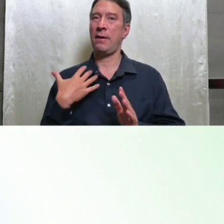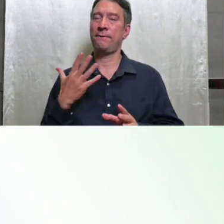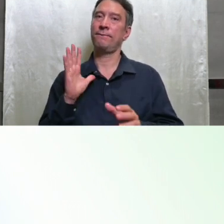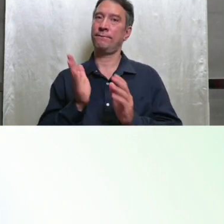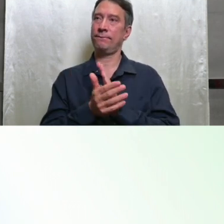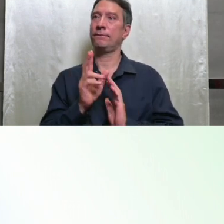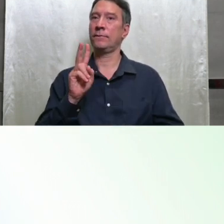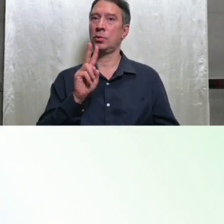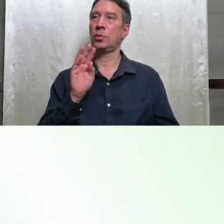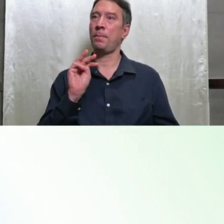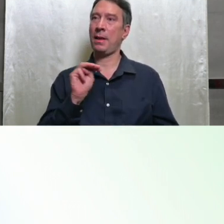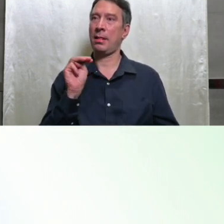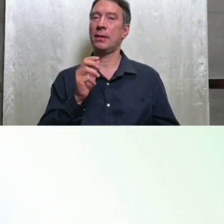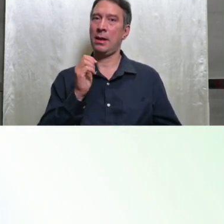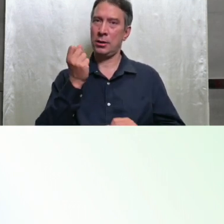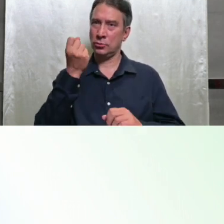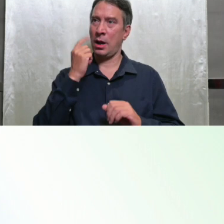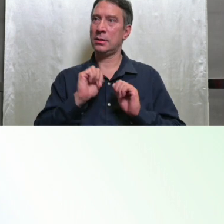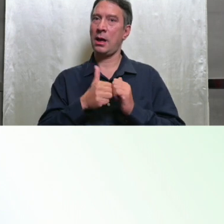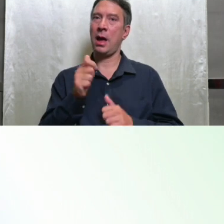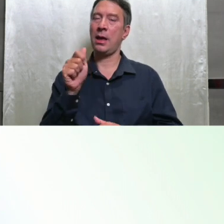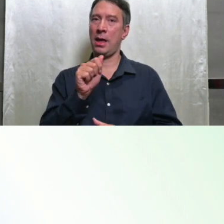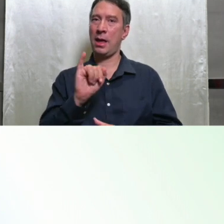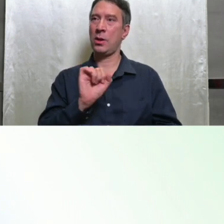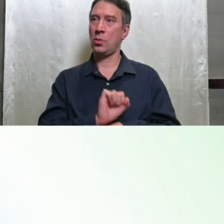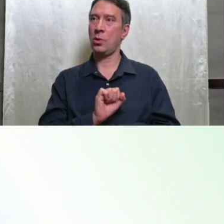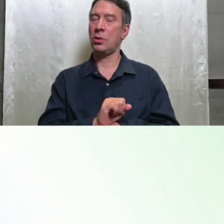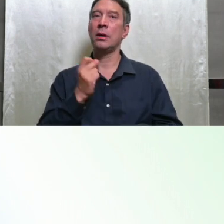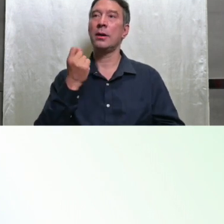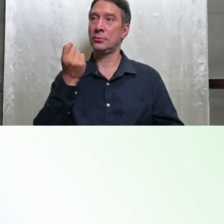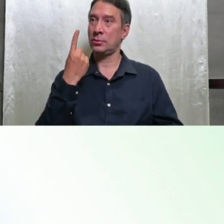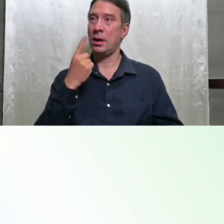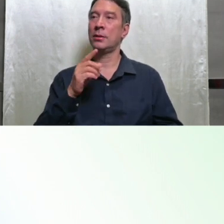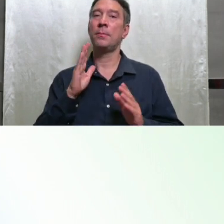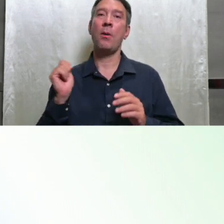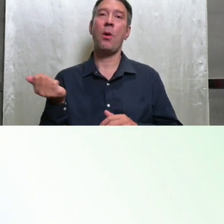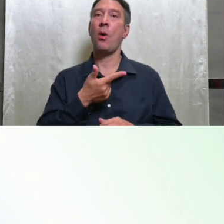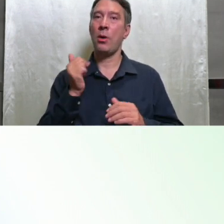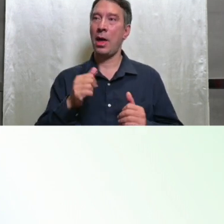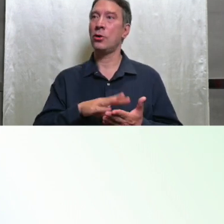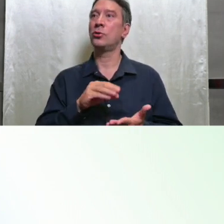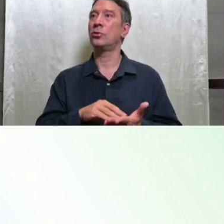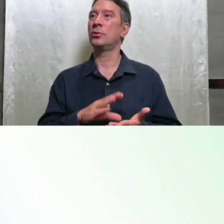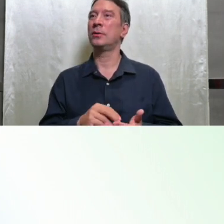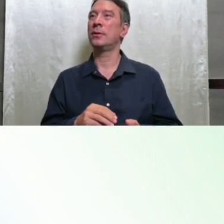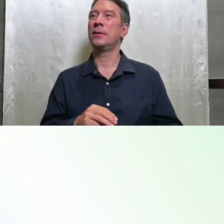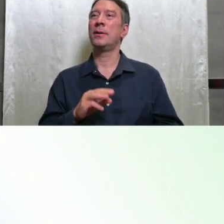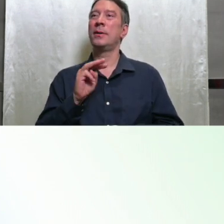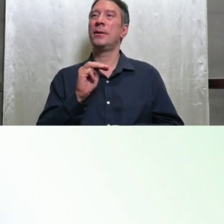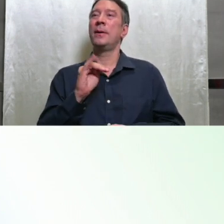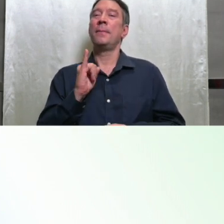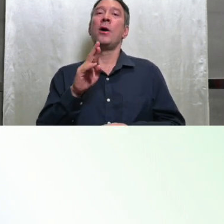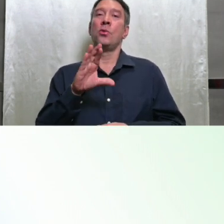for any learner. So we start with some micro-learning, express learning activities that you can take on the